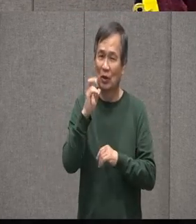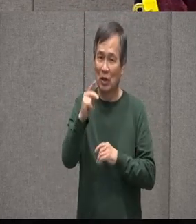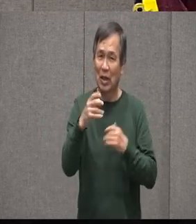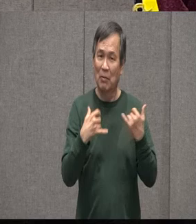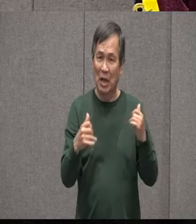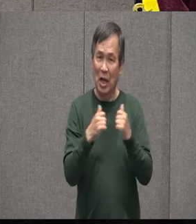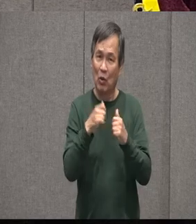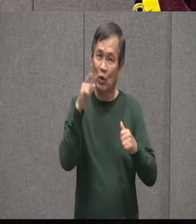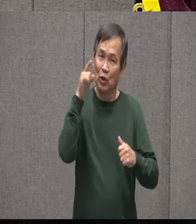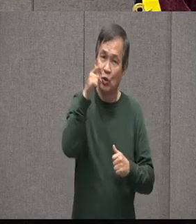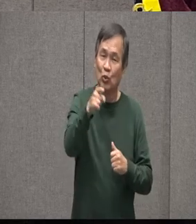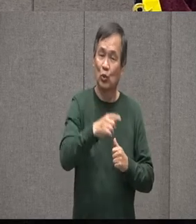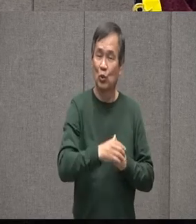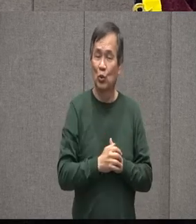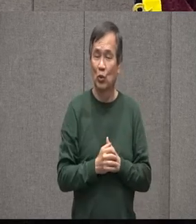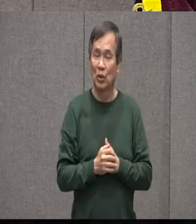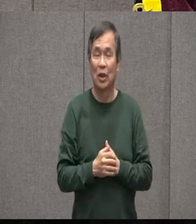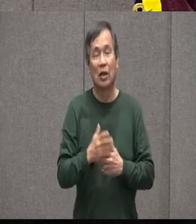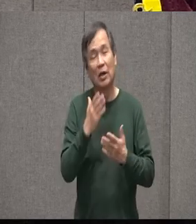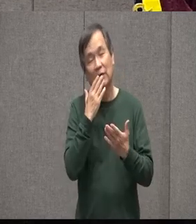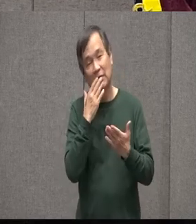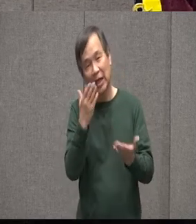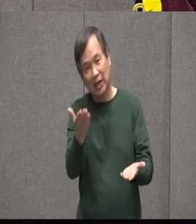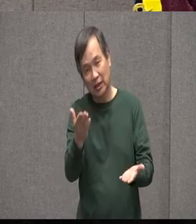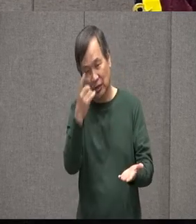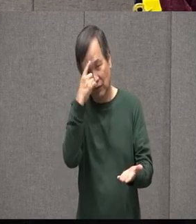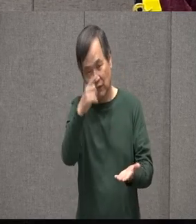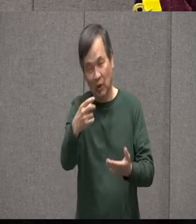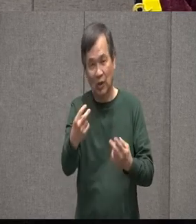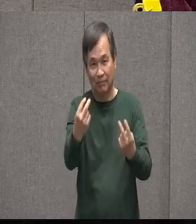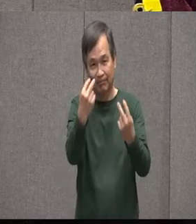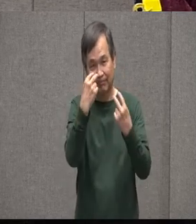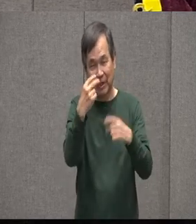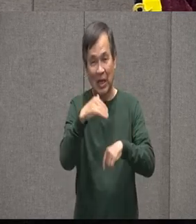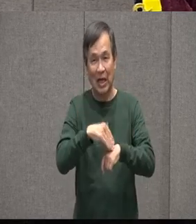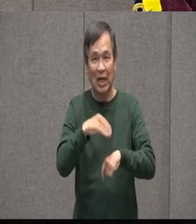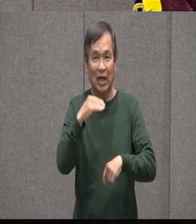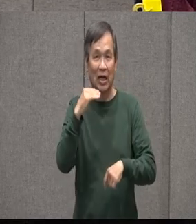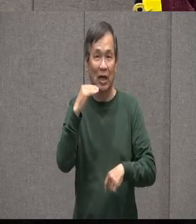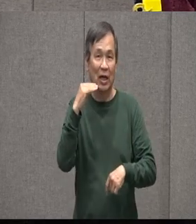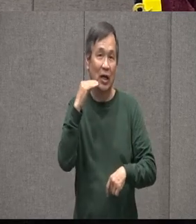with you. And we want to thank you for joining us at